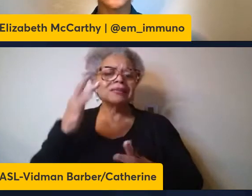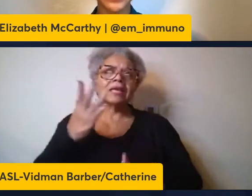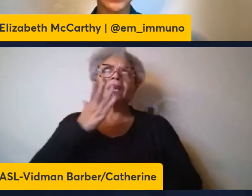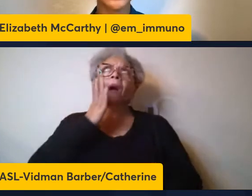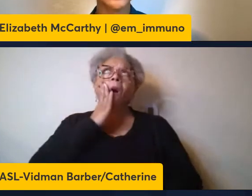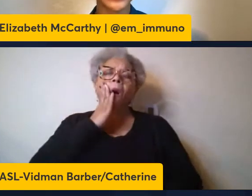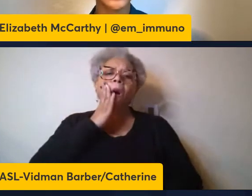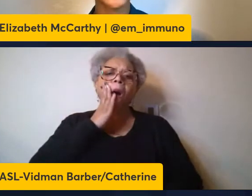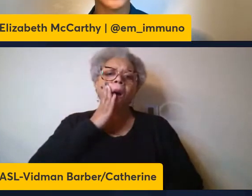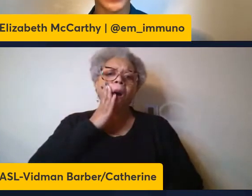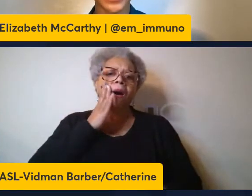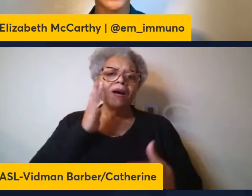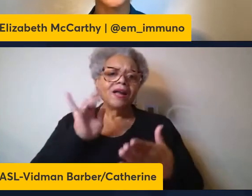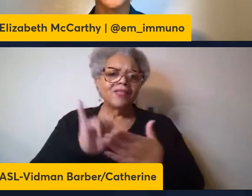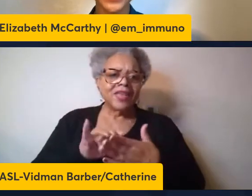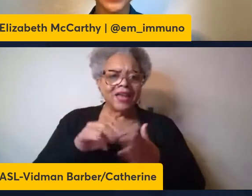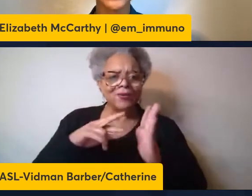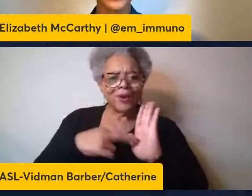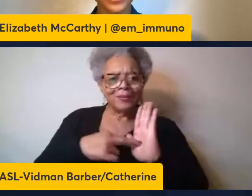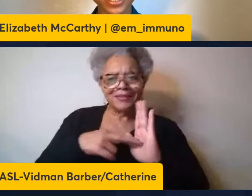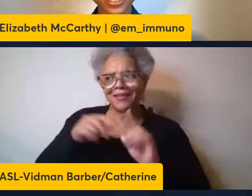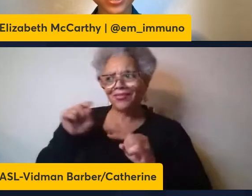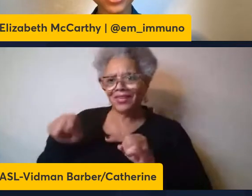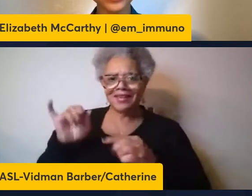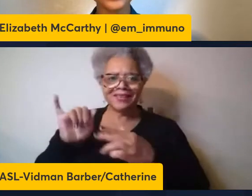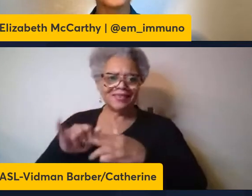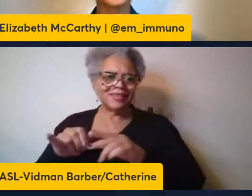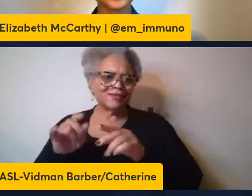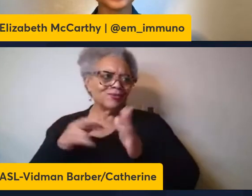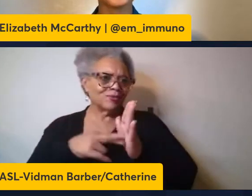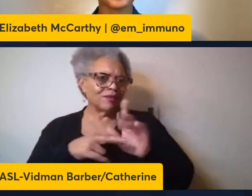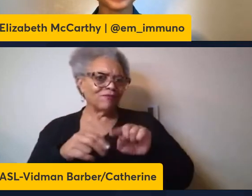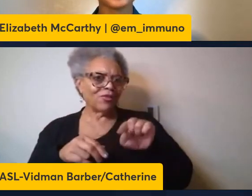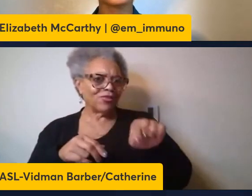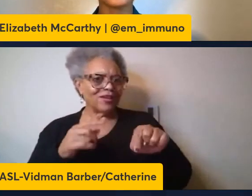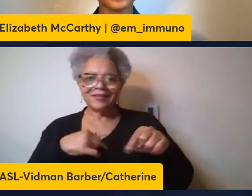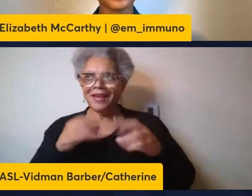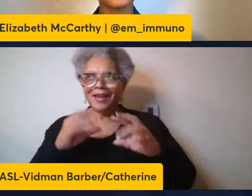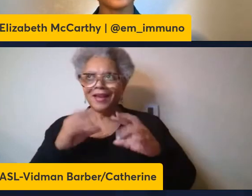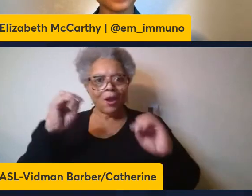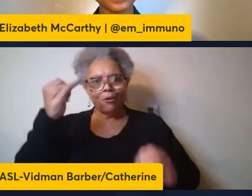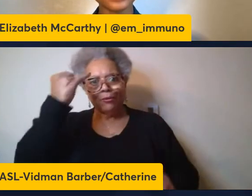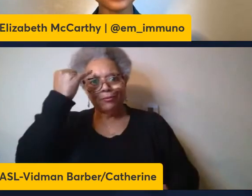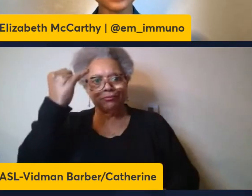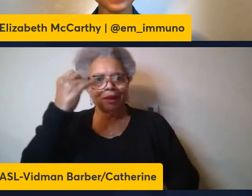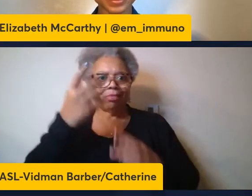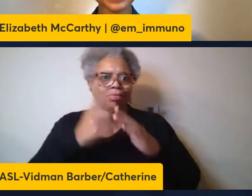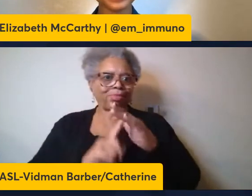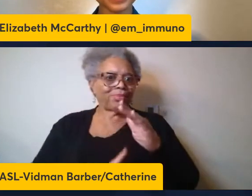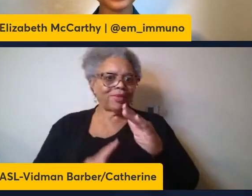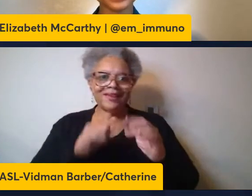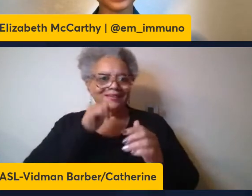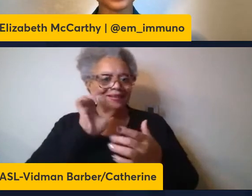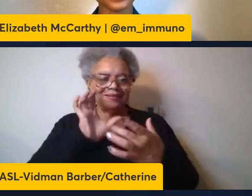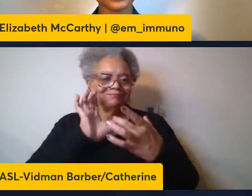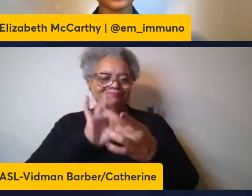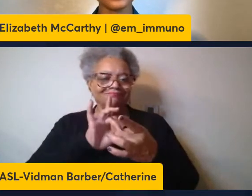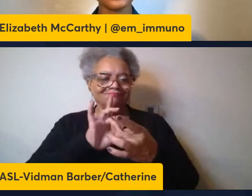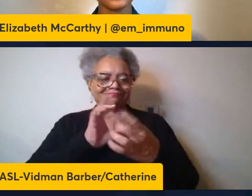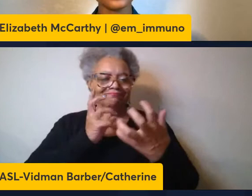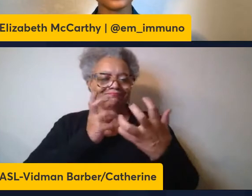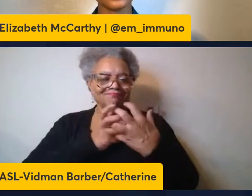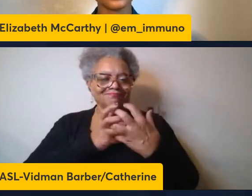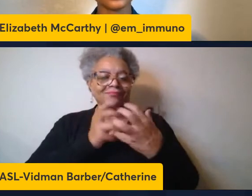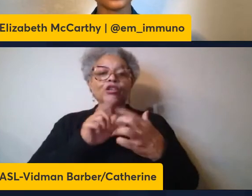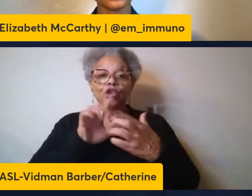this thing stands for list. This thing stands for remove. I had no idea. Like, it just didn't click. So learning